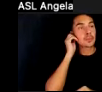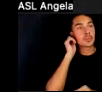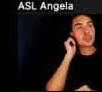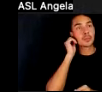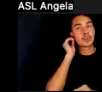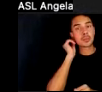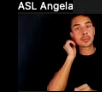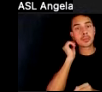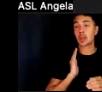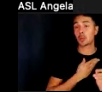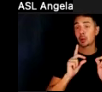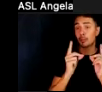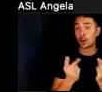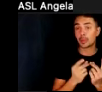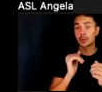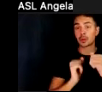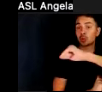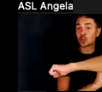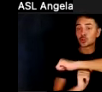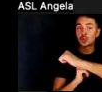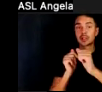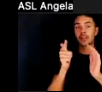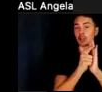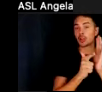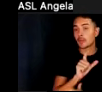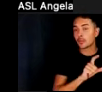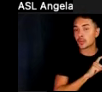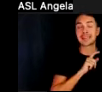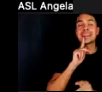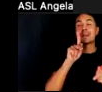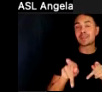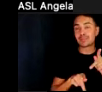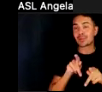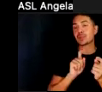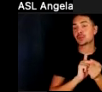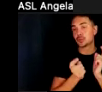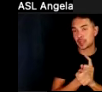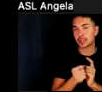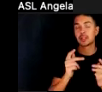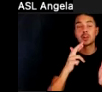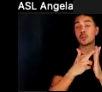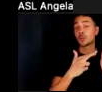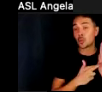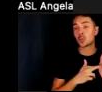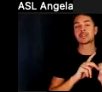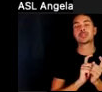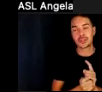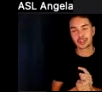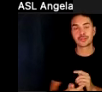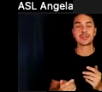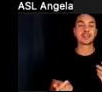department, or this is how our department is structured in law enforcement, because people change, roles change, rules